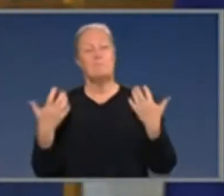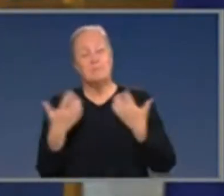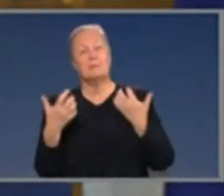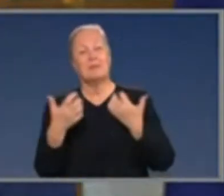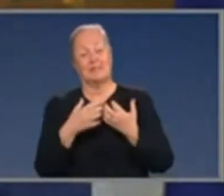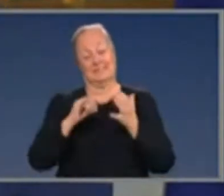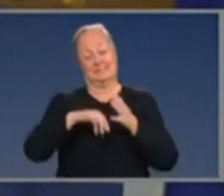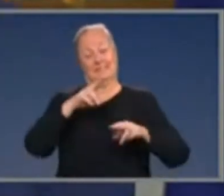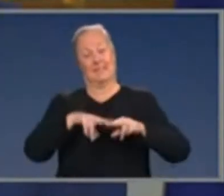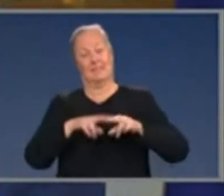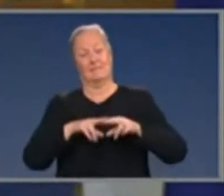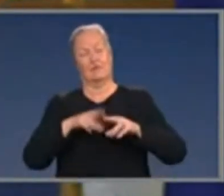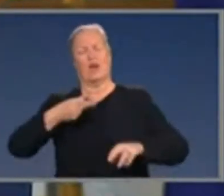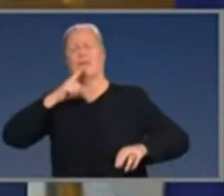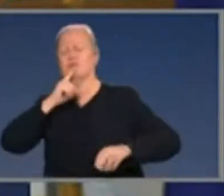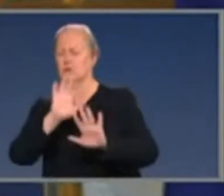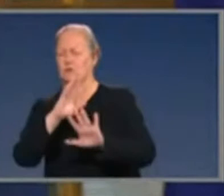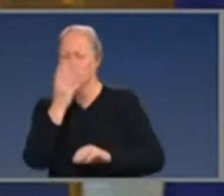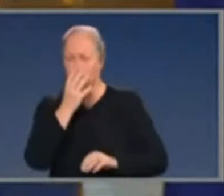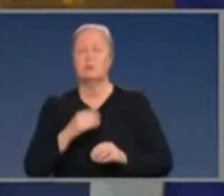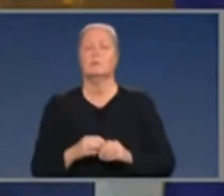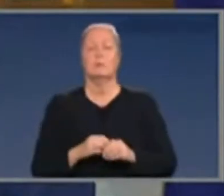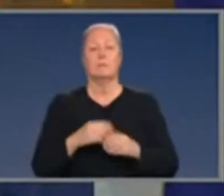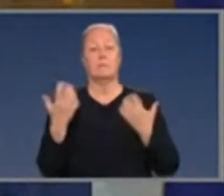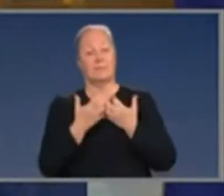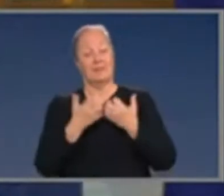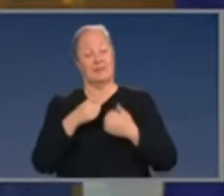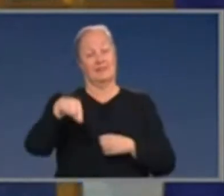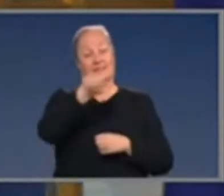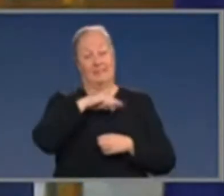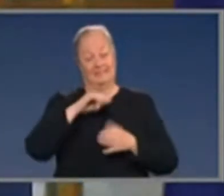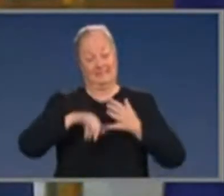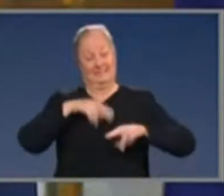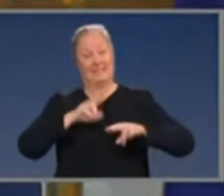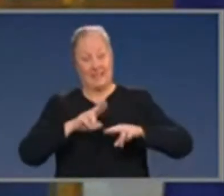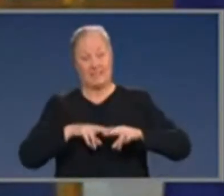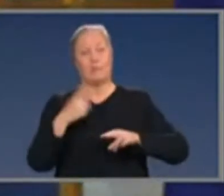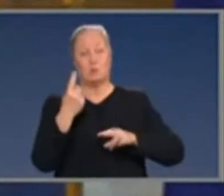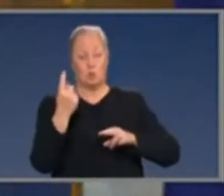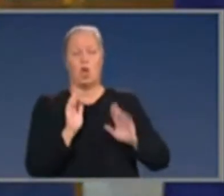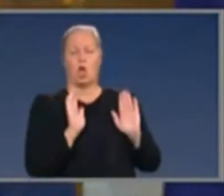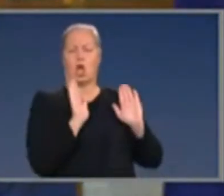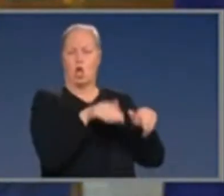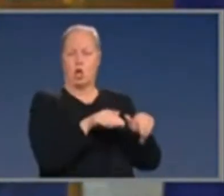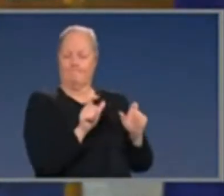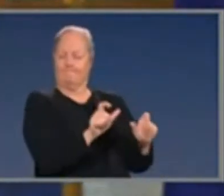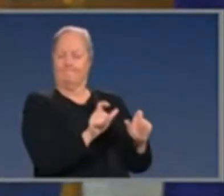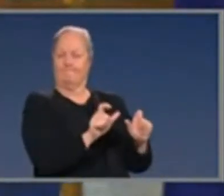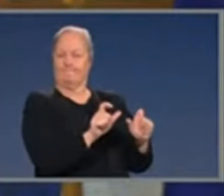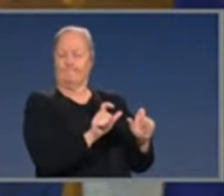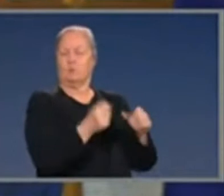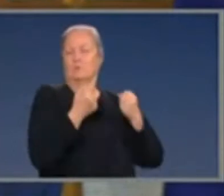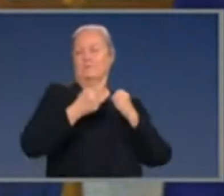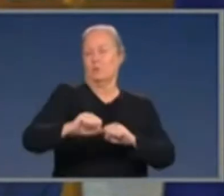hospital staff who've contracted, not hundreds, but there are many hundreds of hospital staff who are in quarantine and isolation. So the loss of